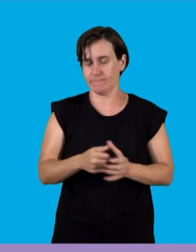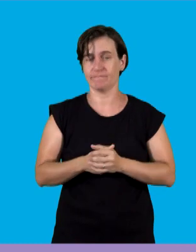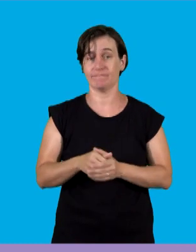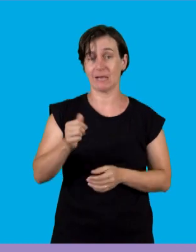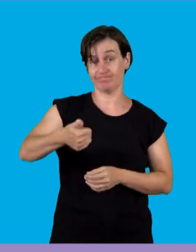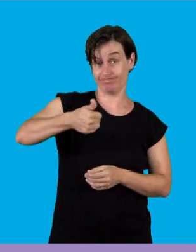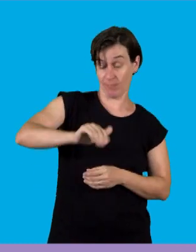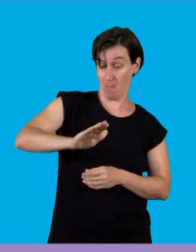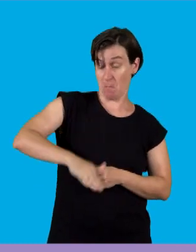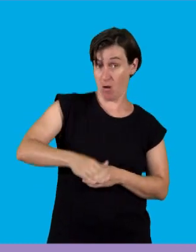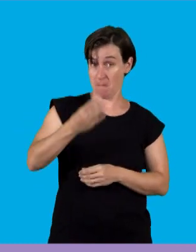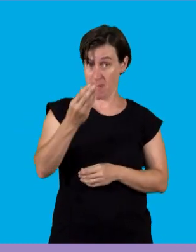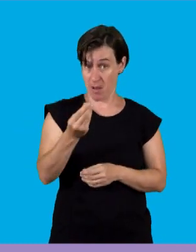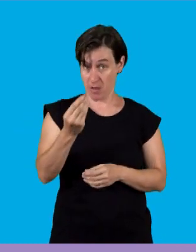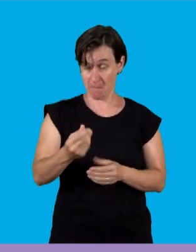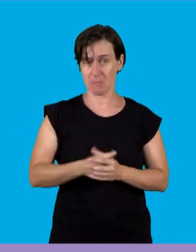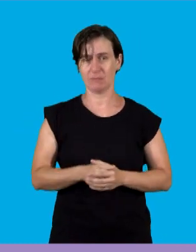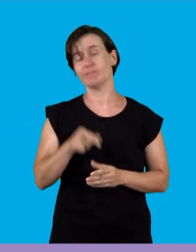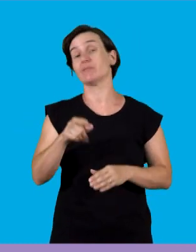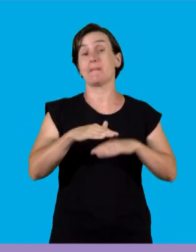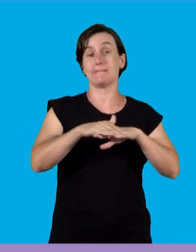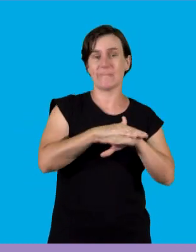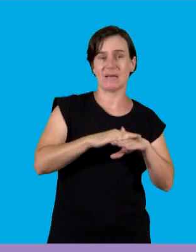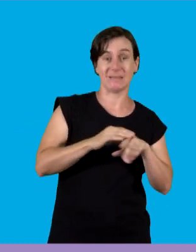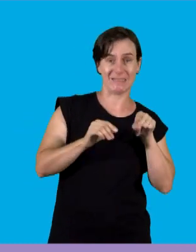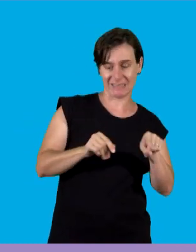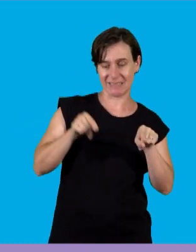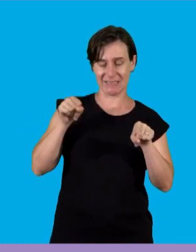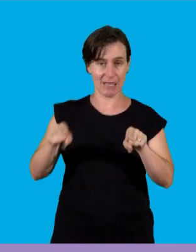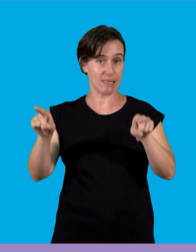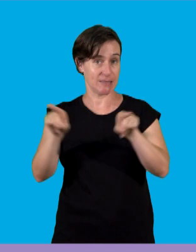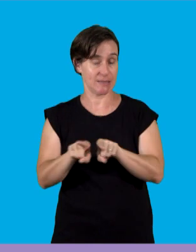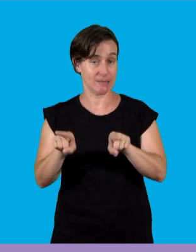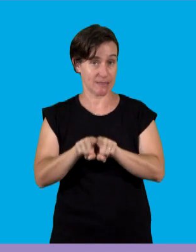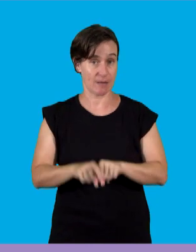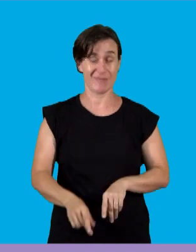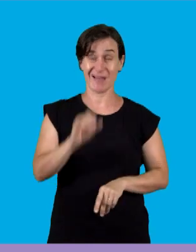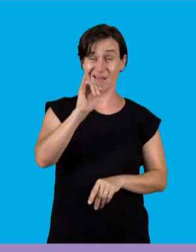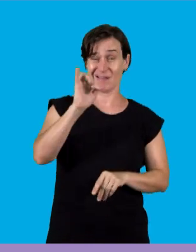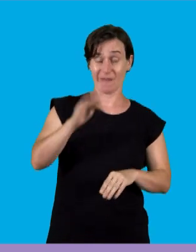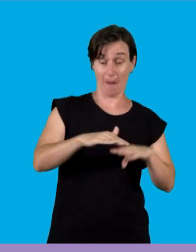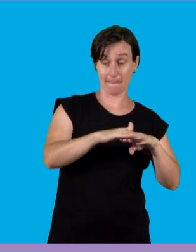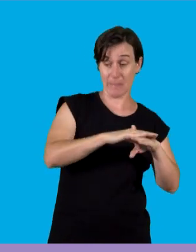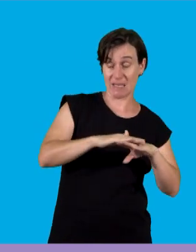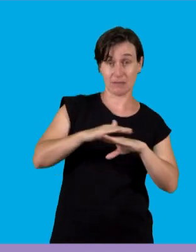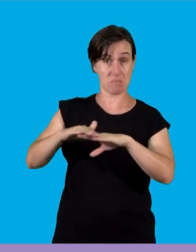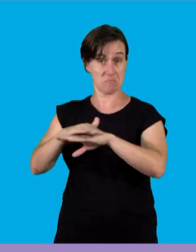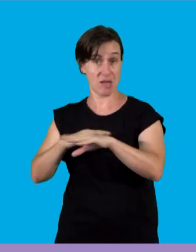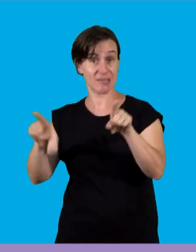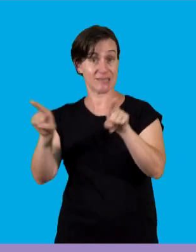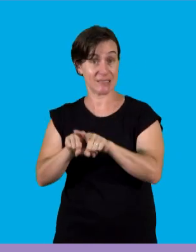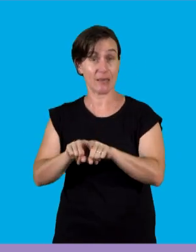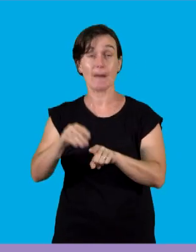we're looking at the denominator, the base is the same. And when the base is the same, then we are going